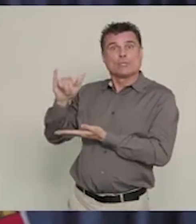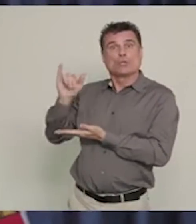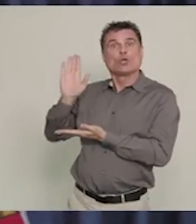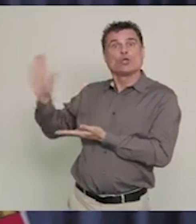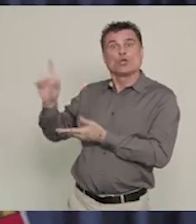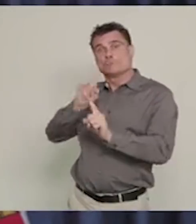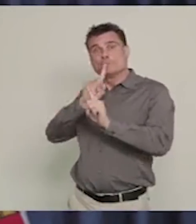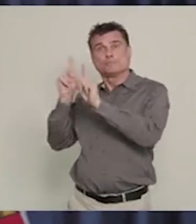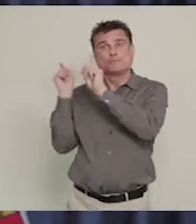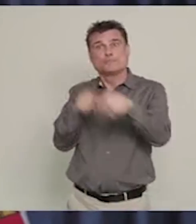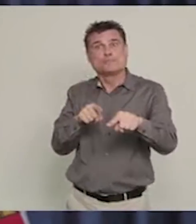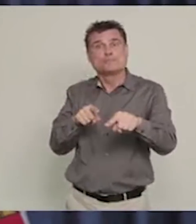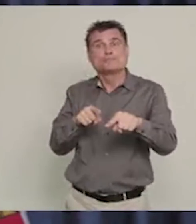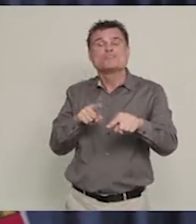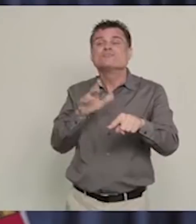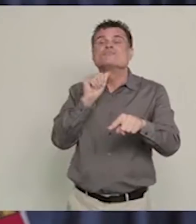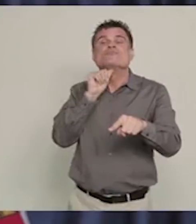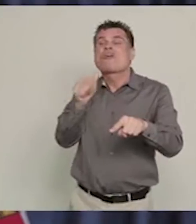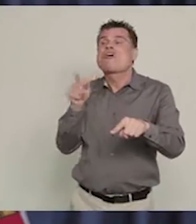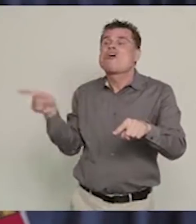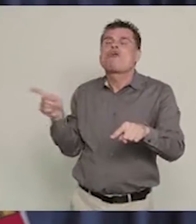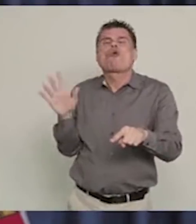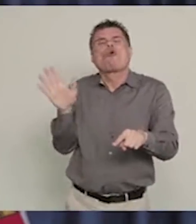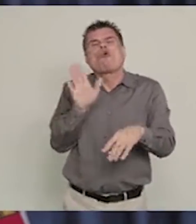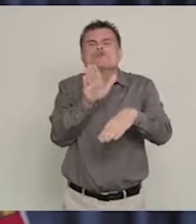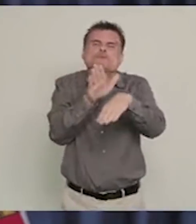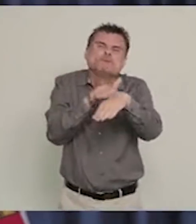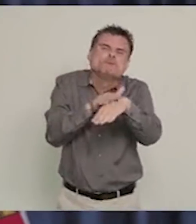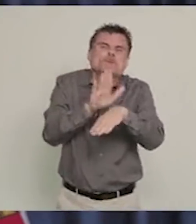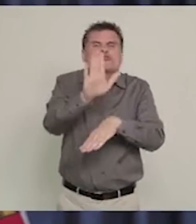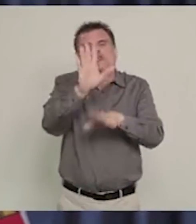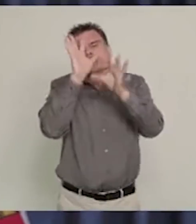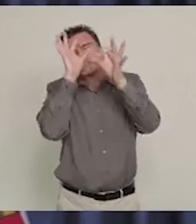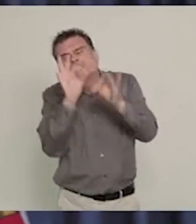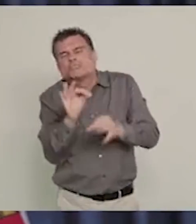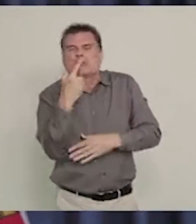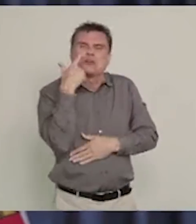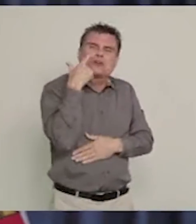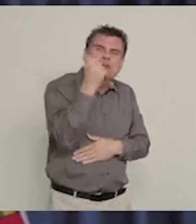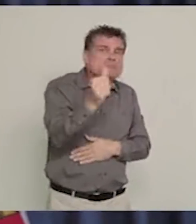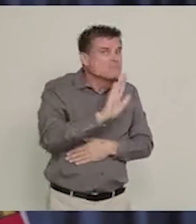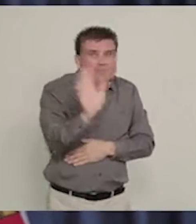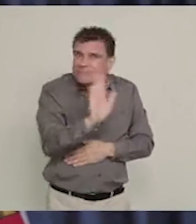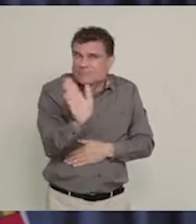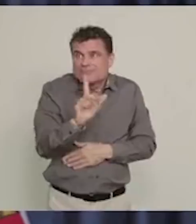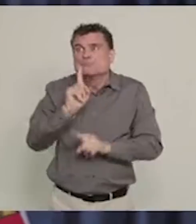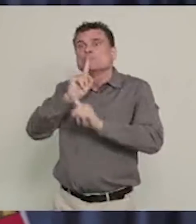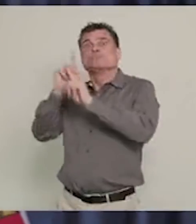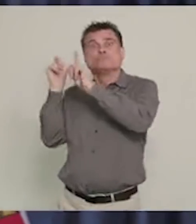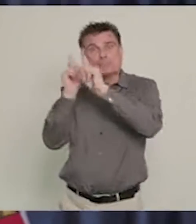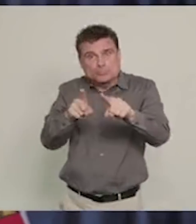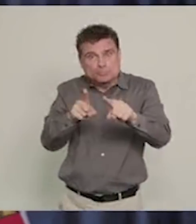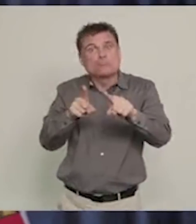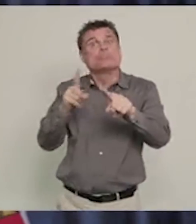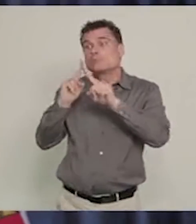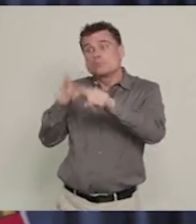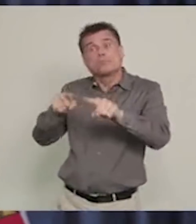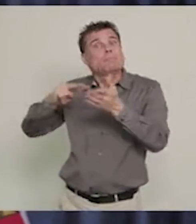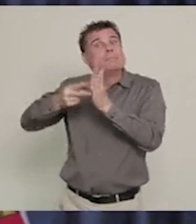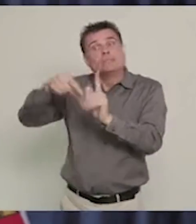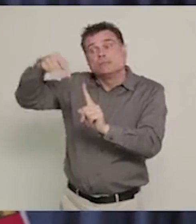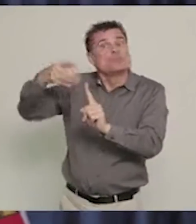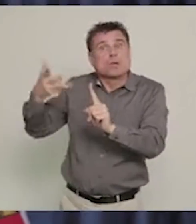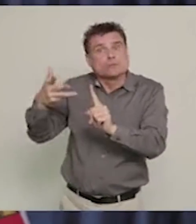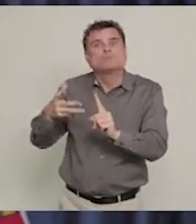the law. And as Minister of Public Safety, I will exercise my powers under the Emergency Program Act